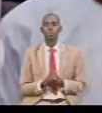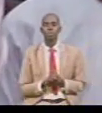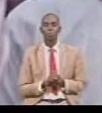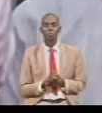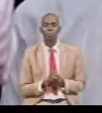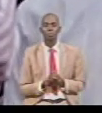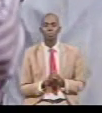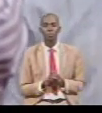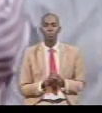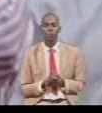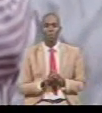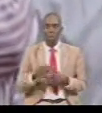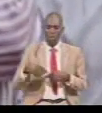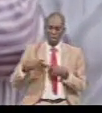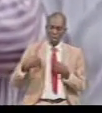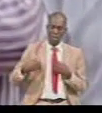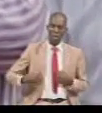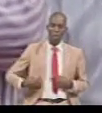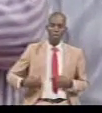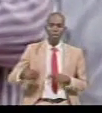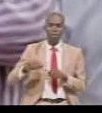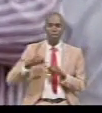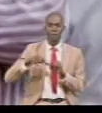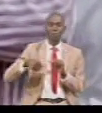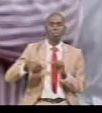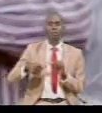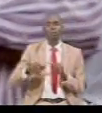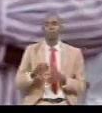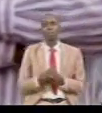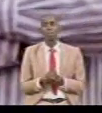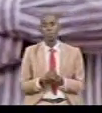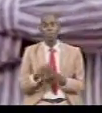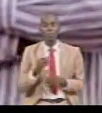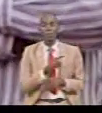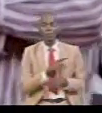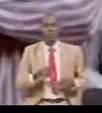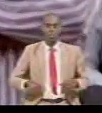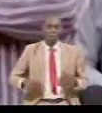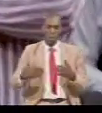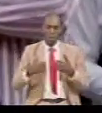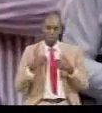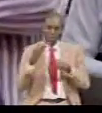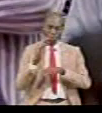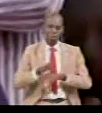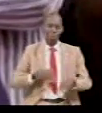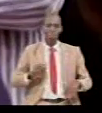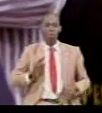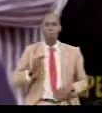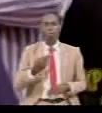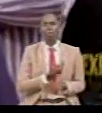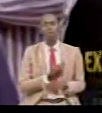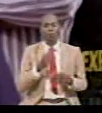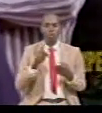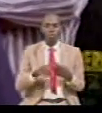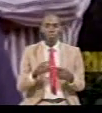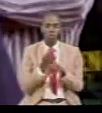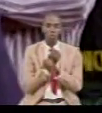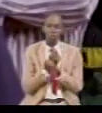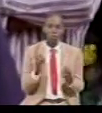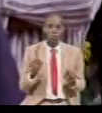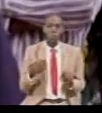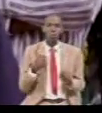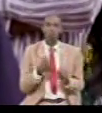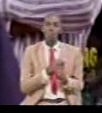Heart circumcision. The Lord has called us to salvation. We have